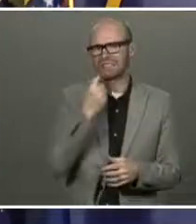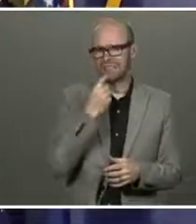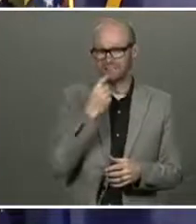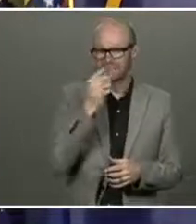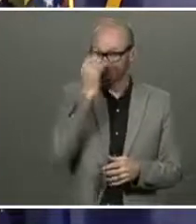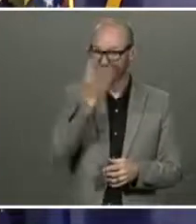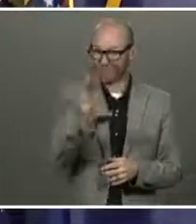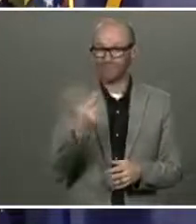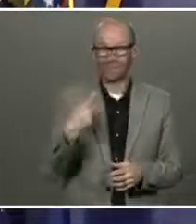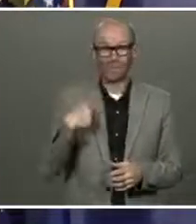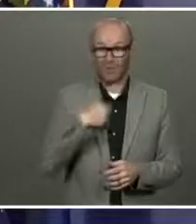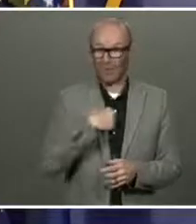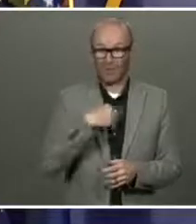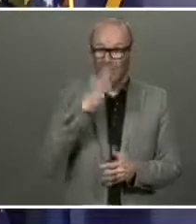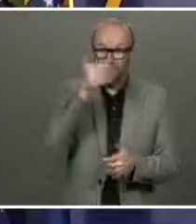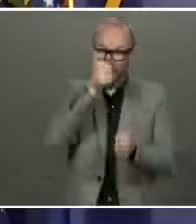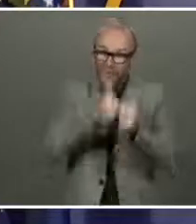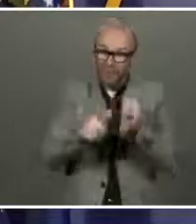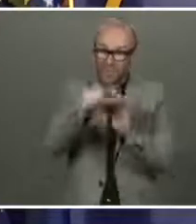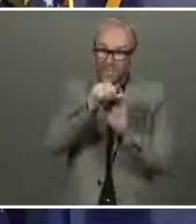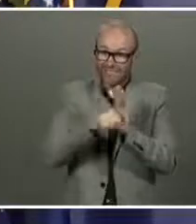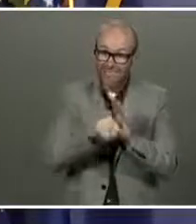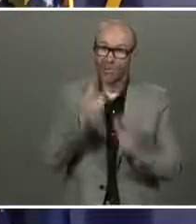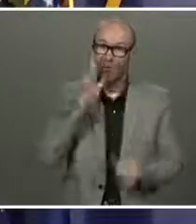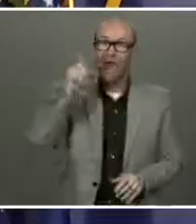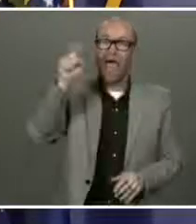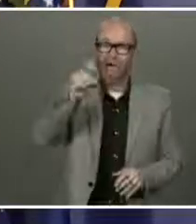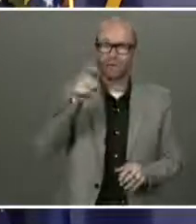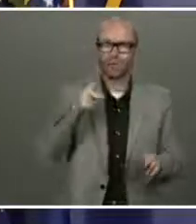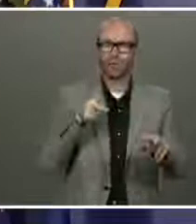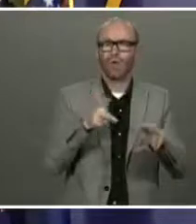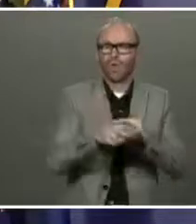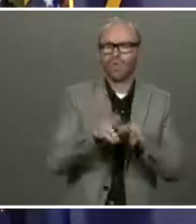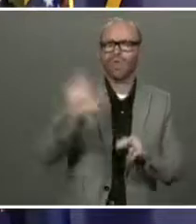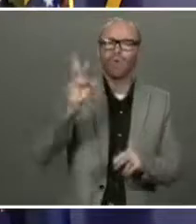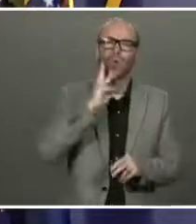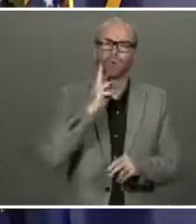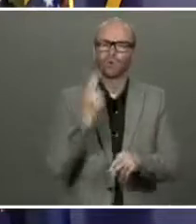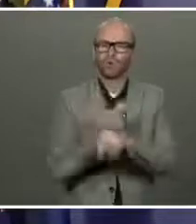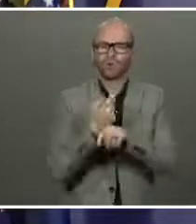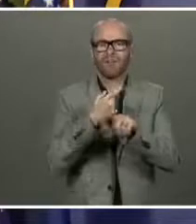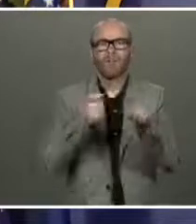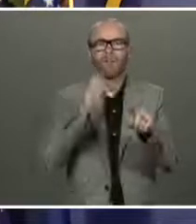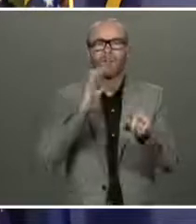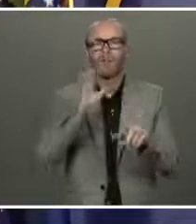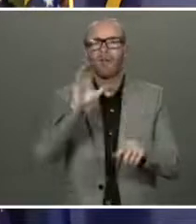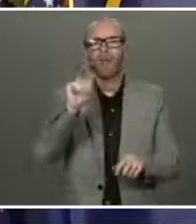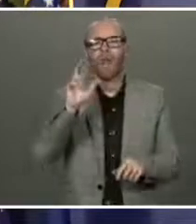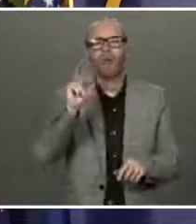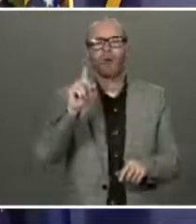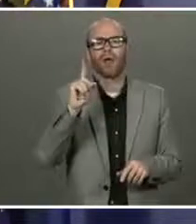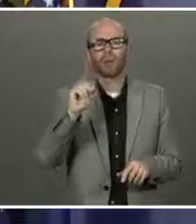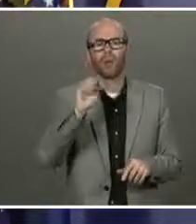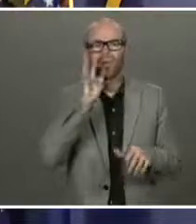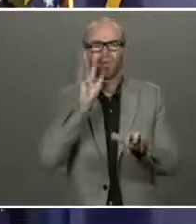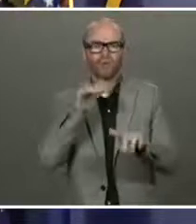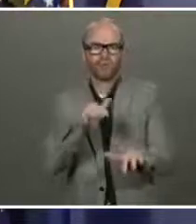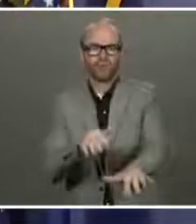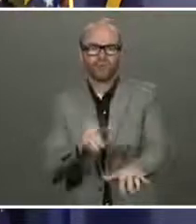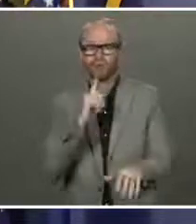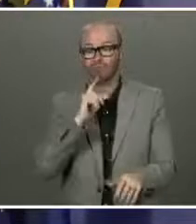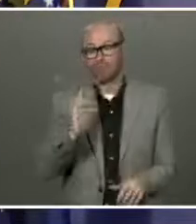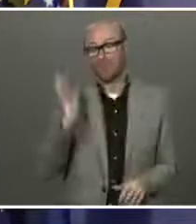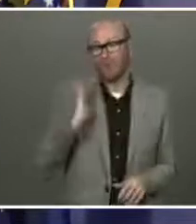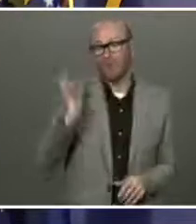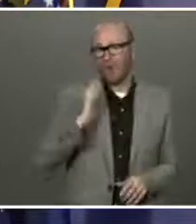look, every state is going to have to cut back. We know that we're never going to get what was our fair share,